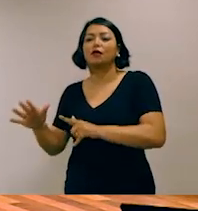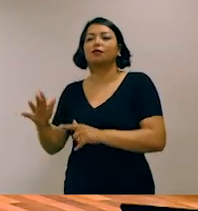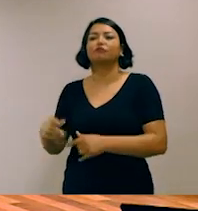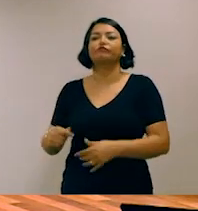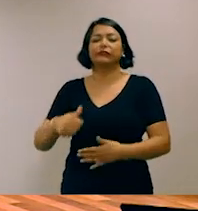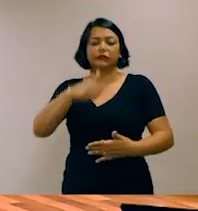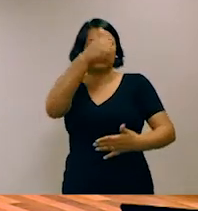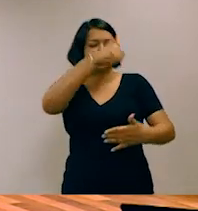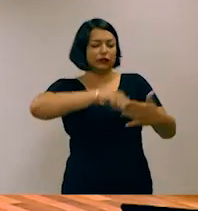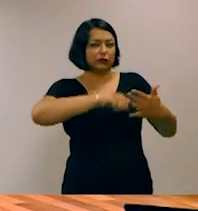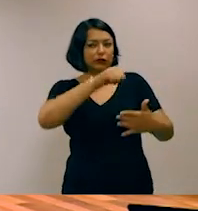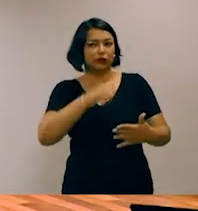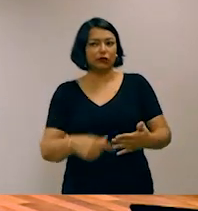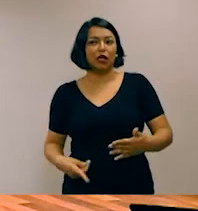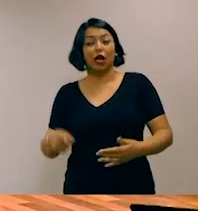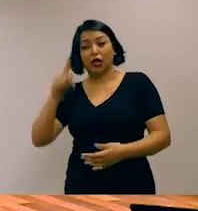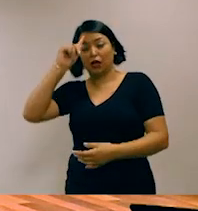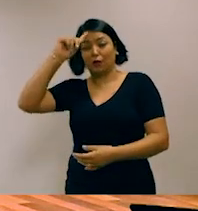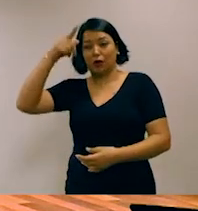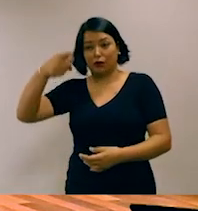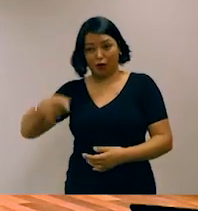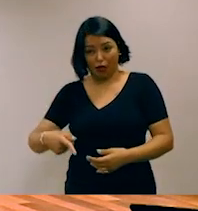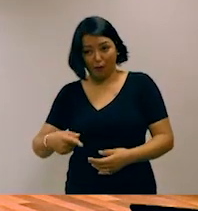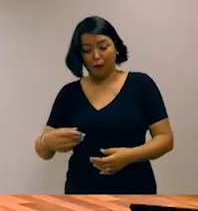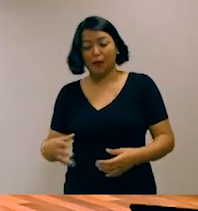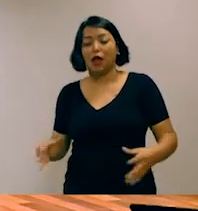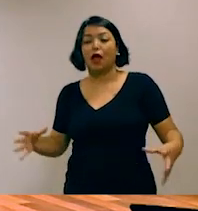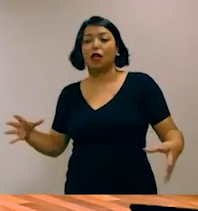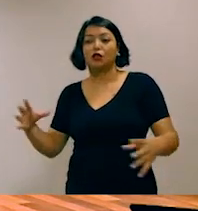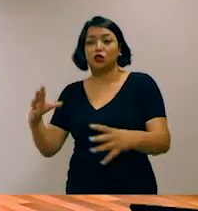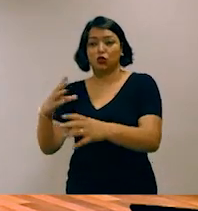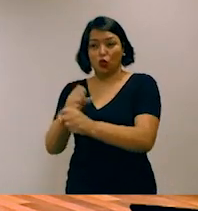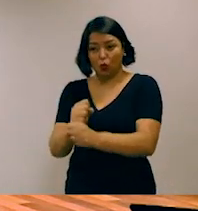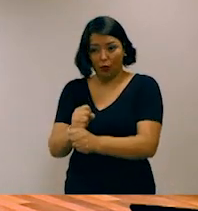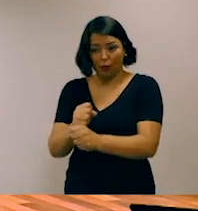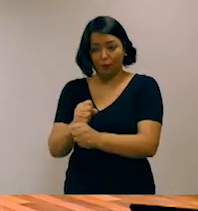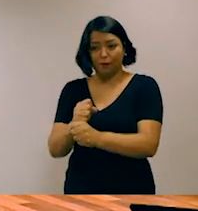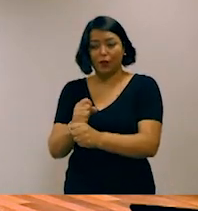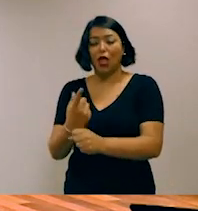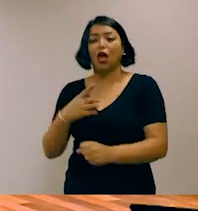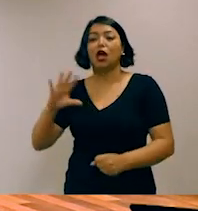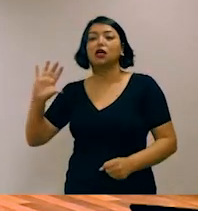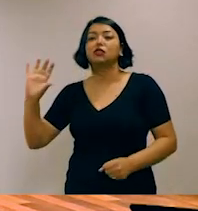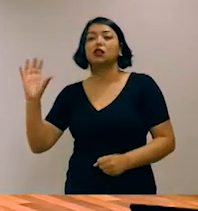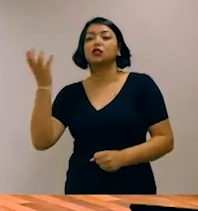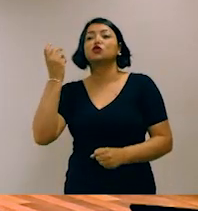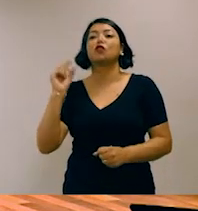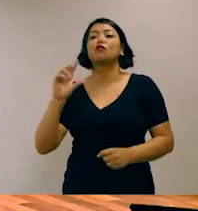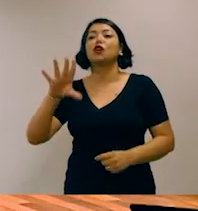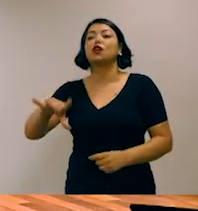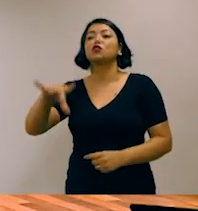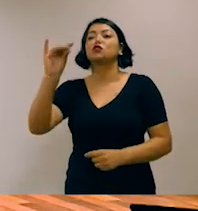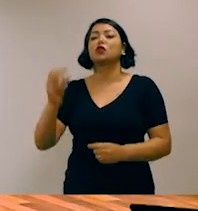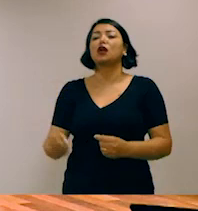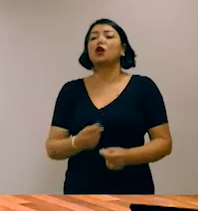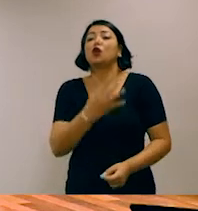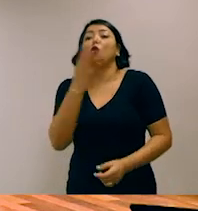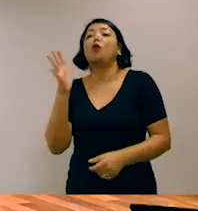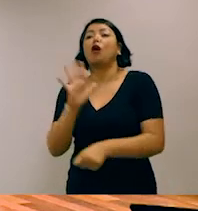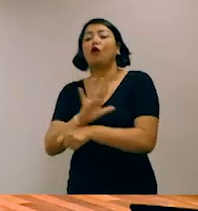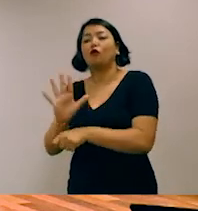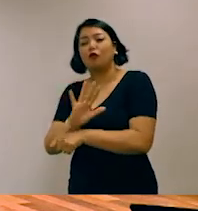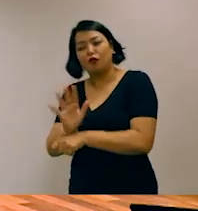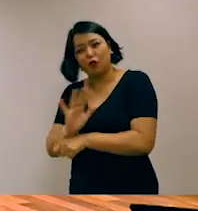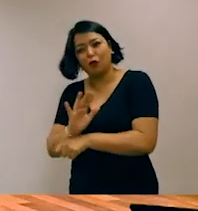us. And then we have the addition of the scores, and then we make a decision regarding